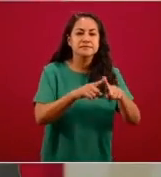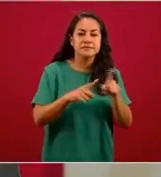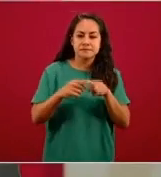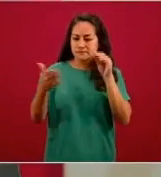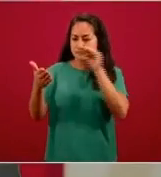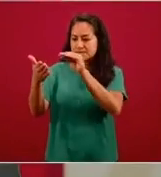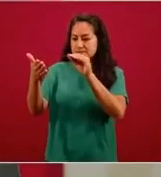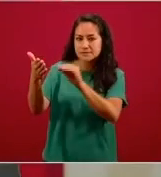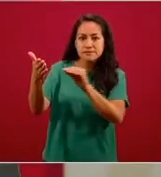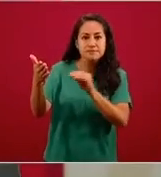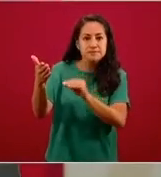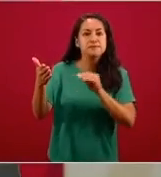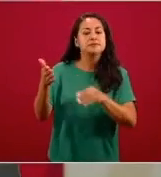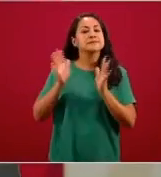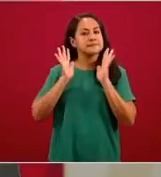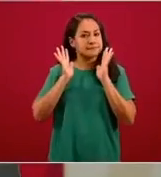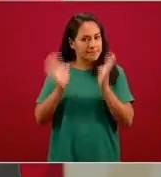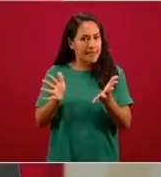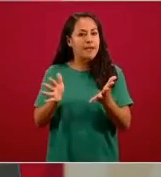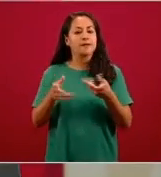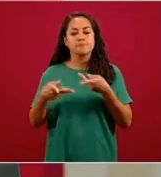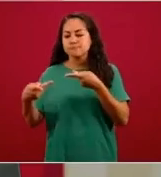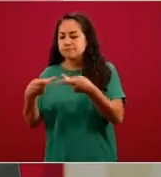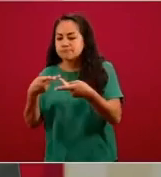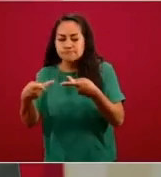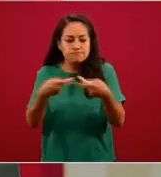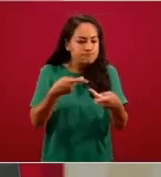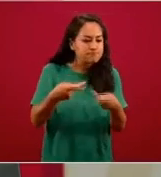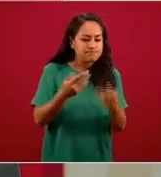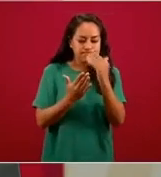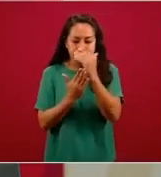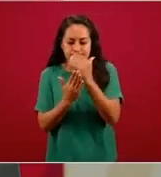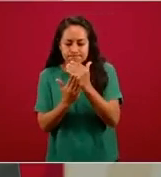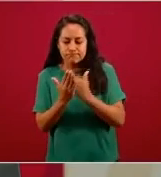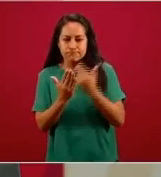decisions and the decisions we've made,